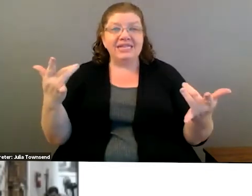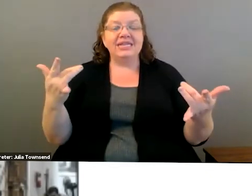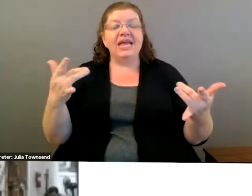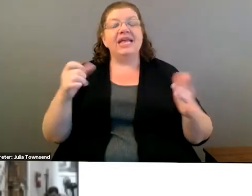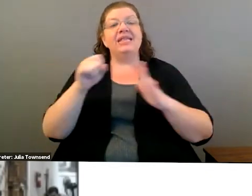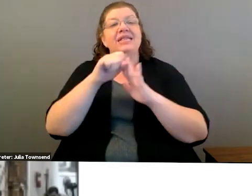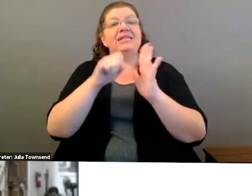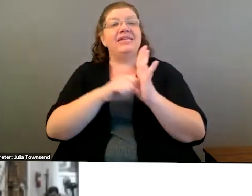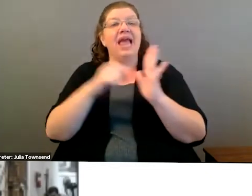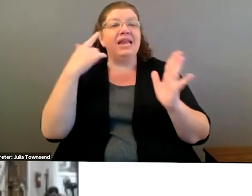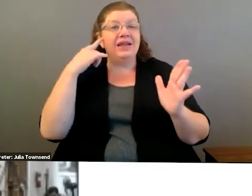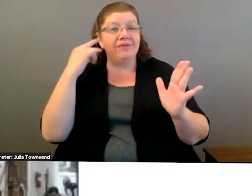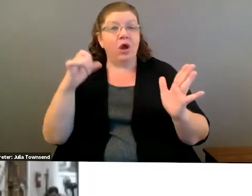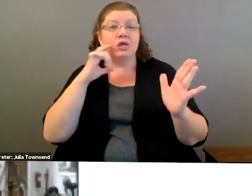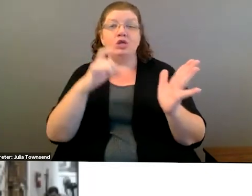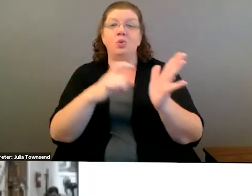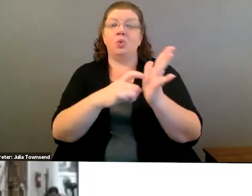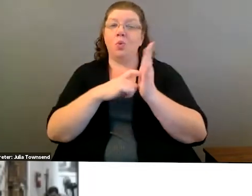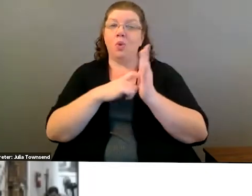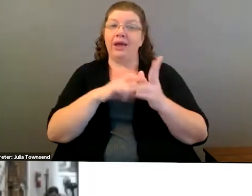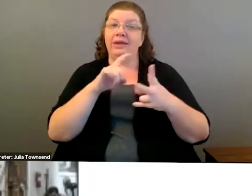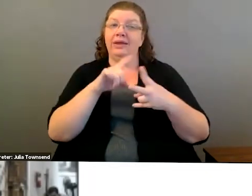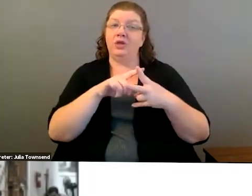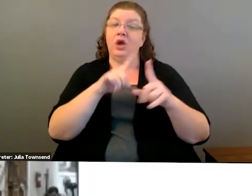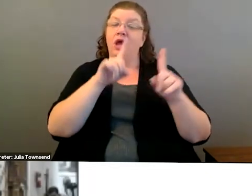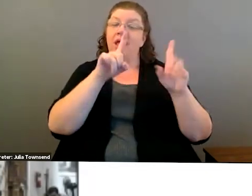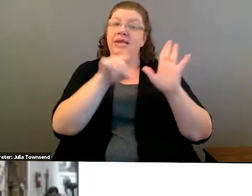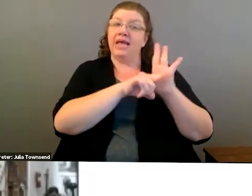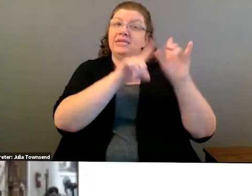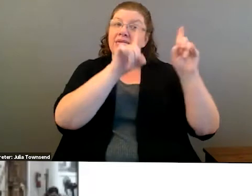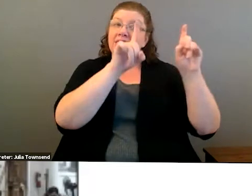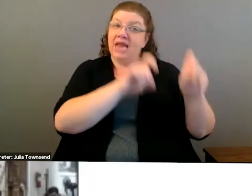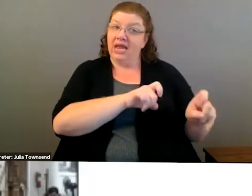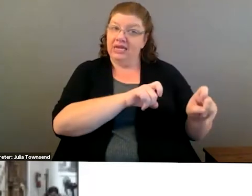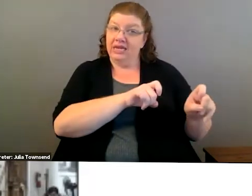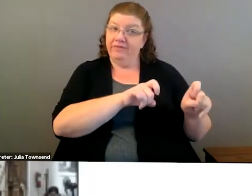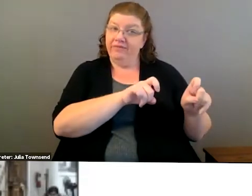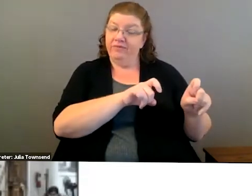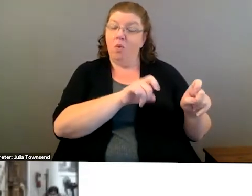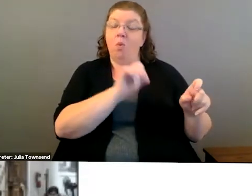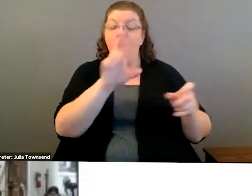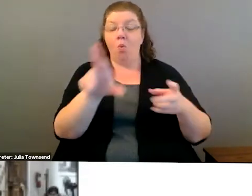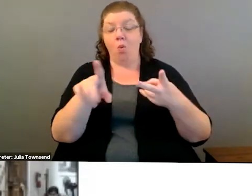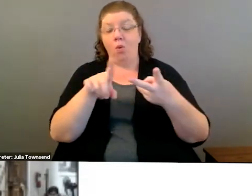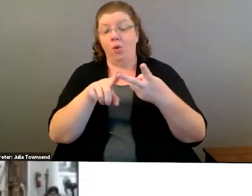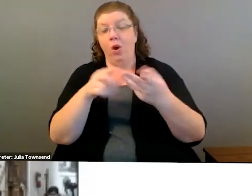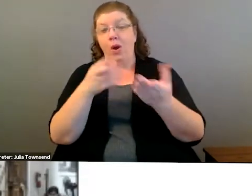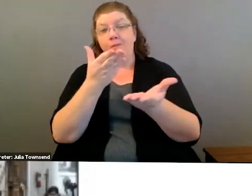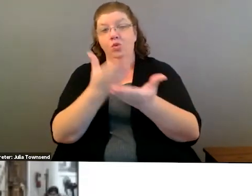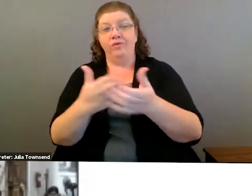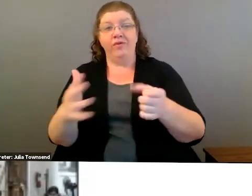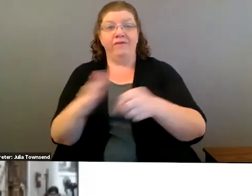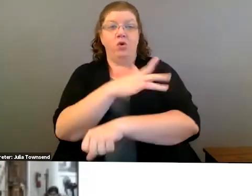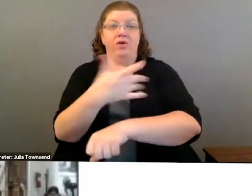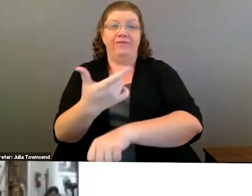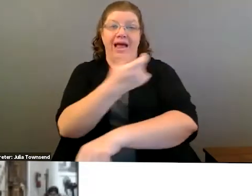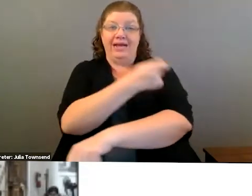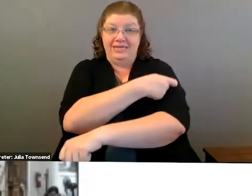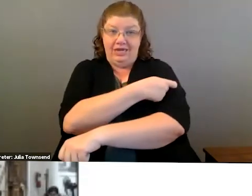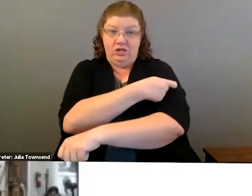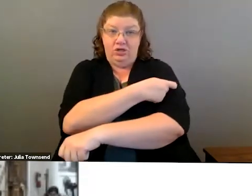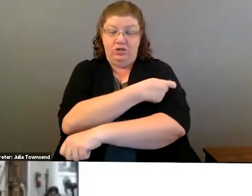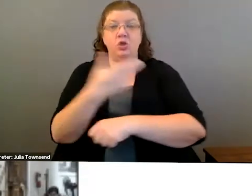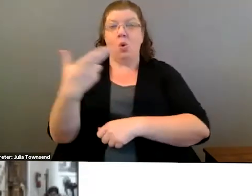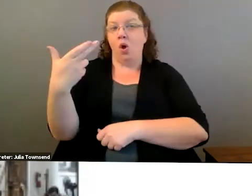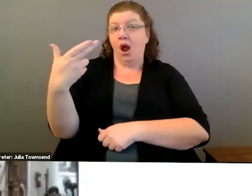of California does require either a negative test or proof of full vaccination. And so our